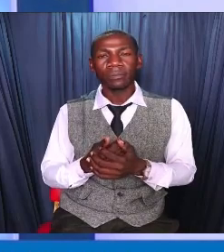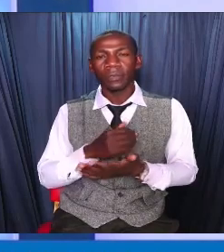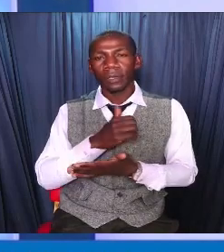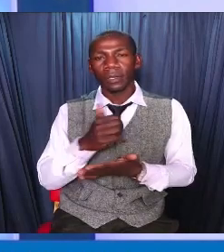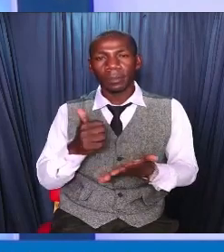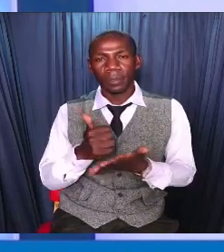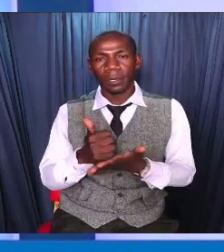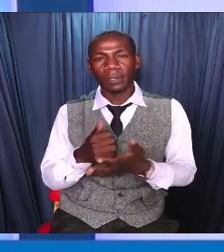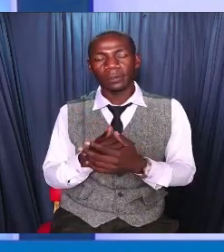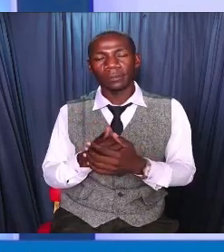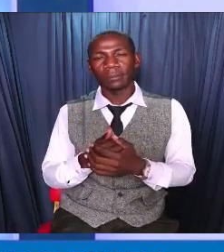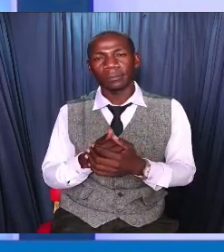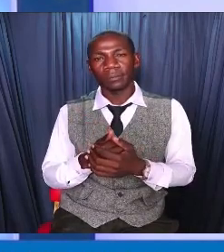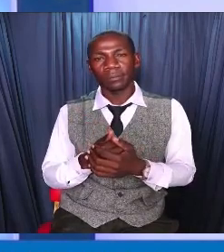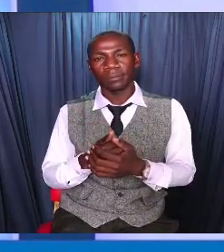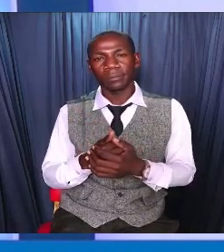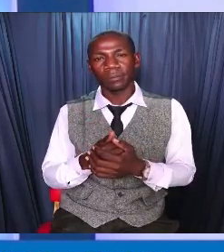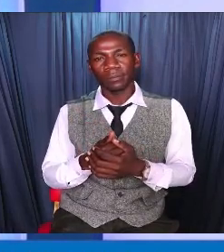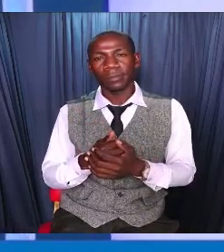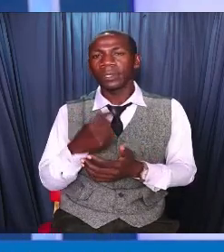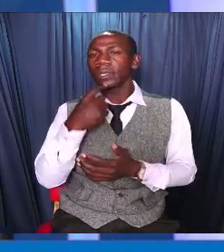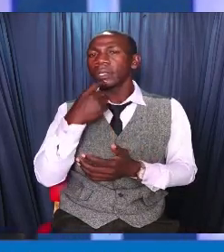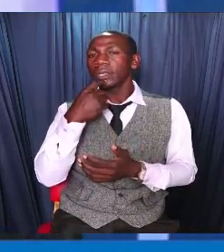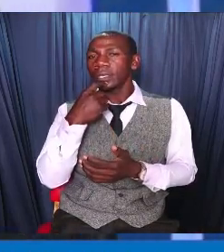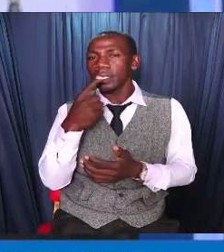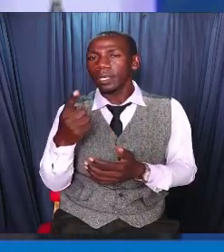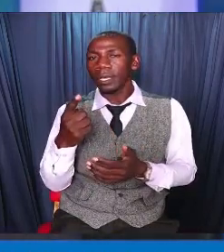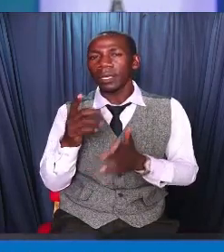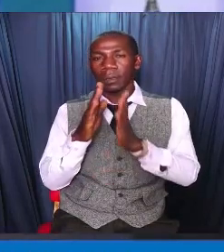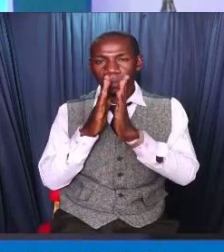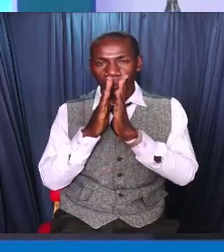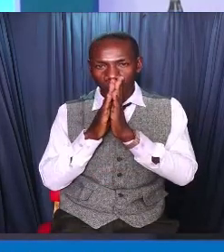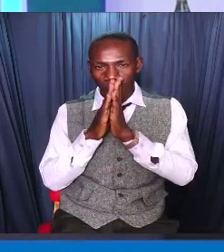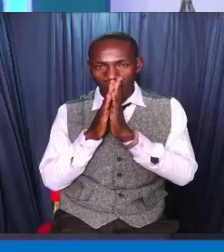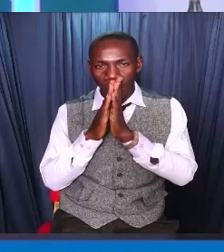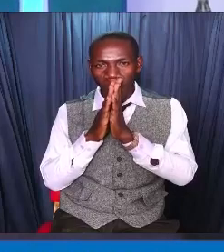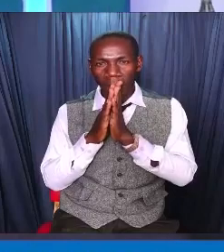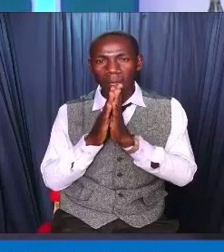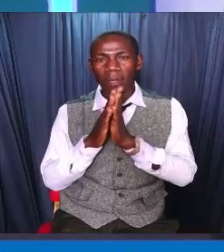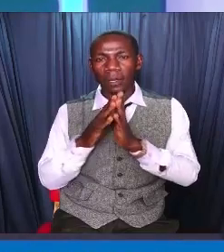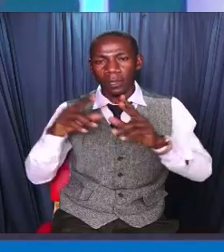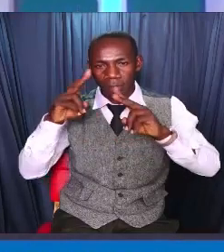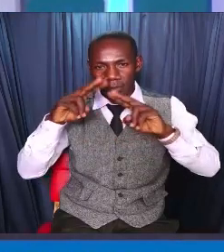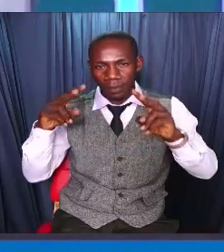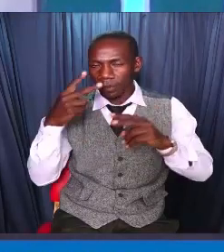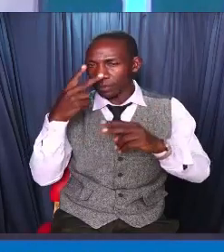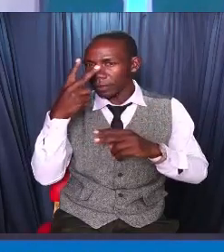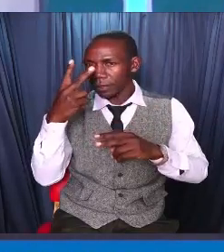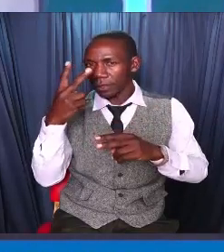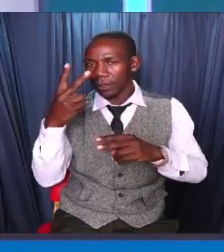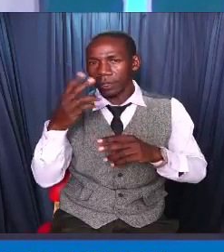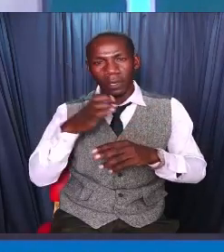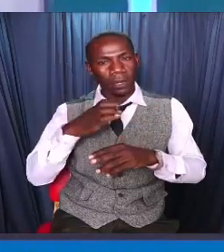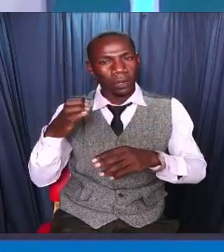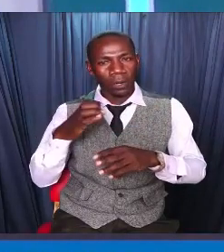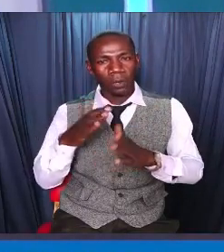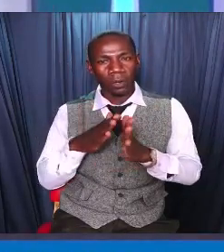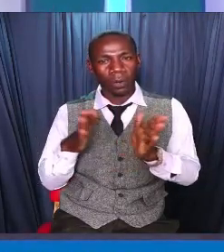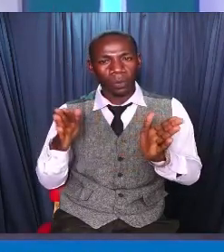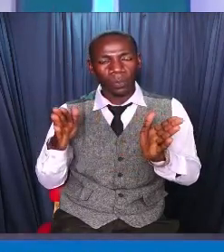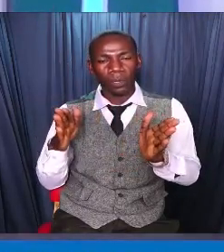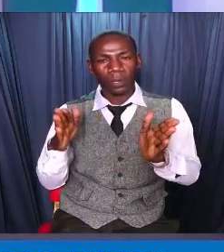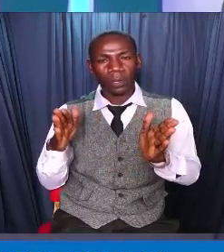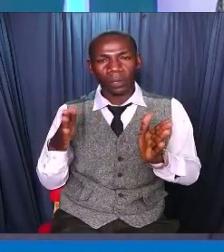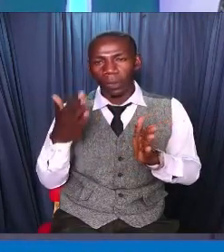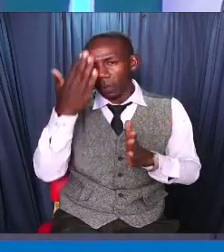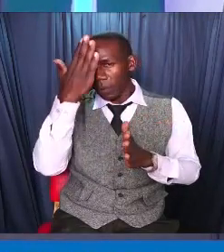Amen. Amen. Alisema ombeni mtapata. He said you pray, you receive. Mutaona. Seek, you shall see. Bisheni mtafunguliwa. Knock, it shall be open.